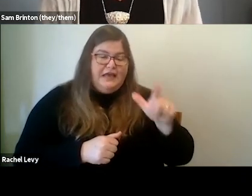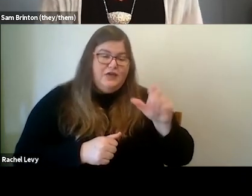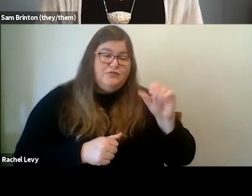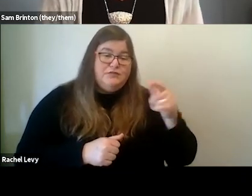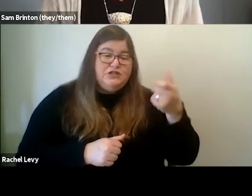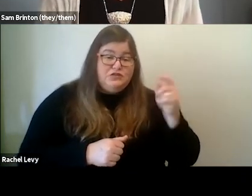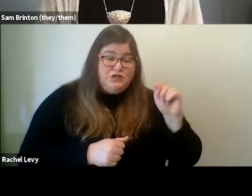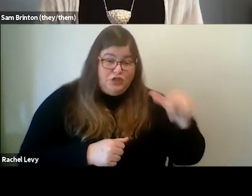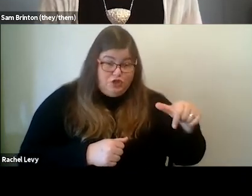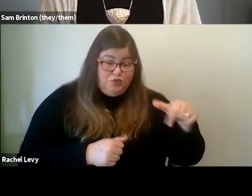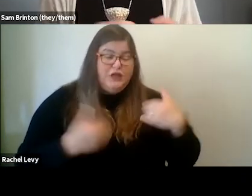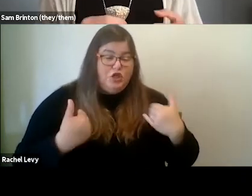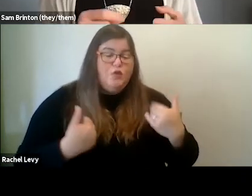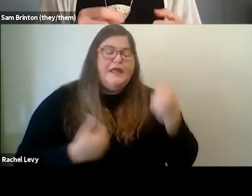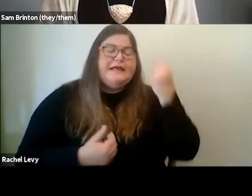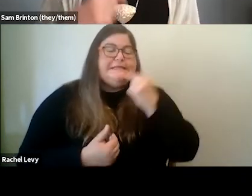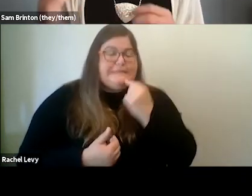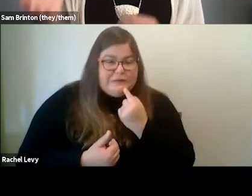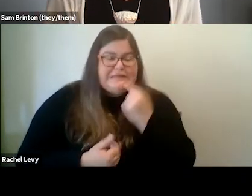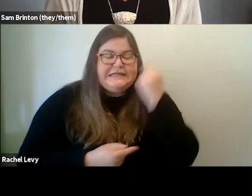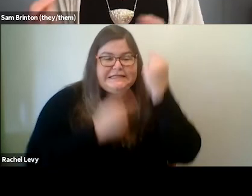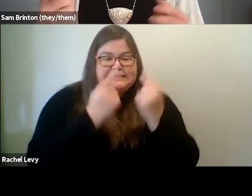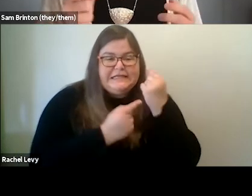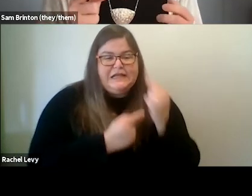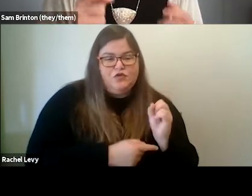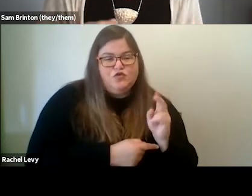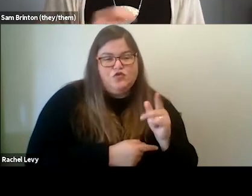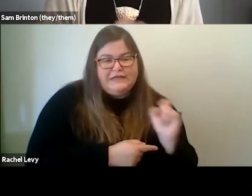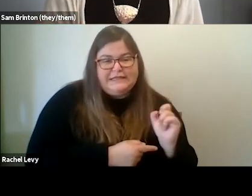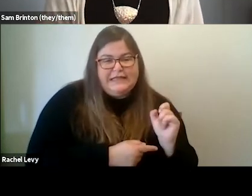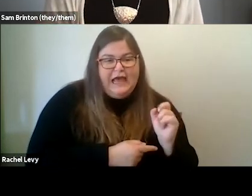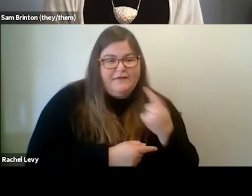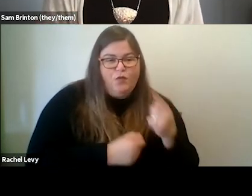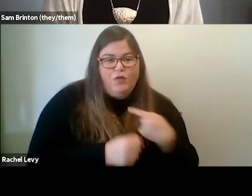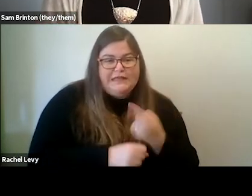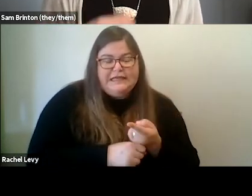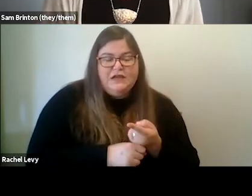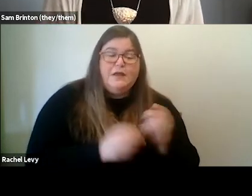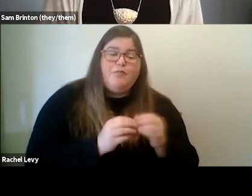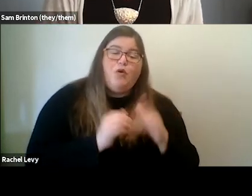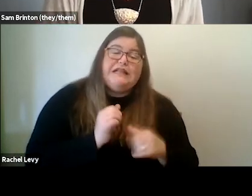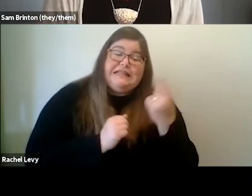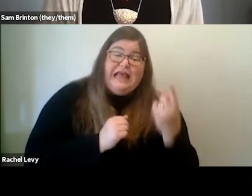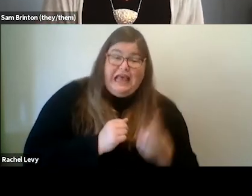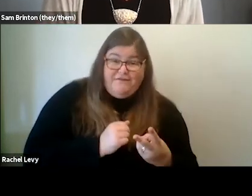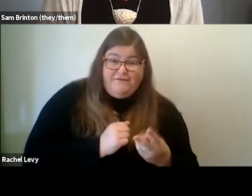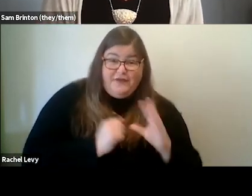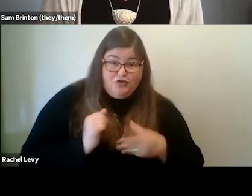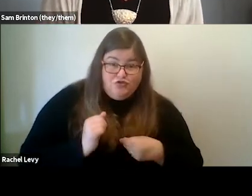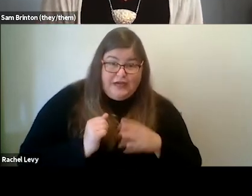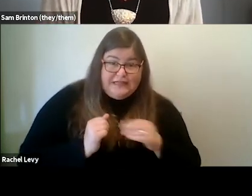just the past year. This is more than half of trans and non-binary youth who have seriously considered suicide